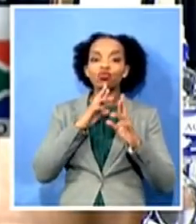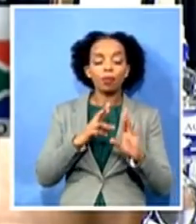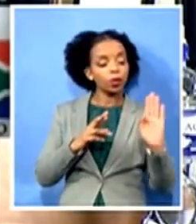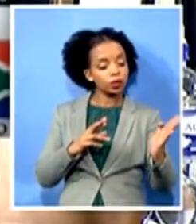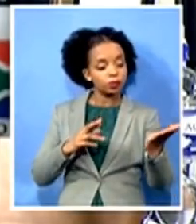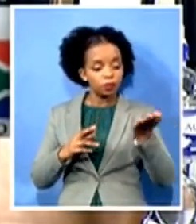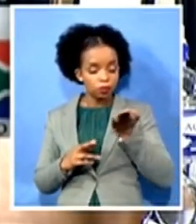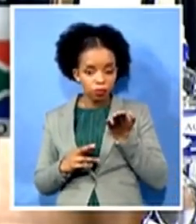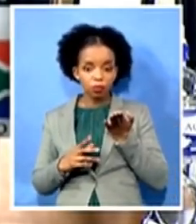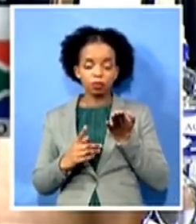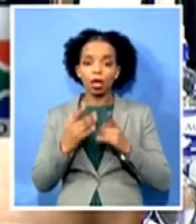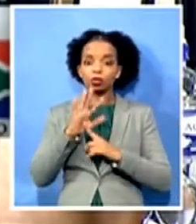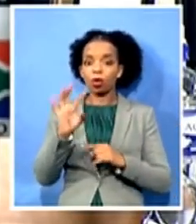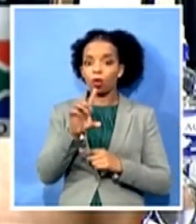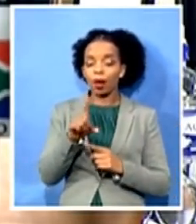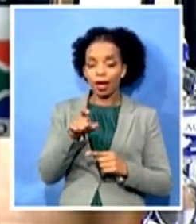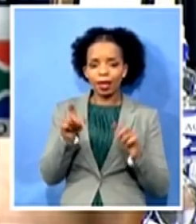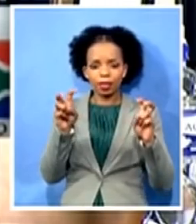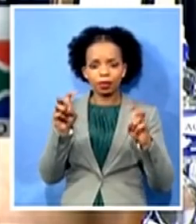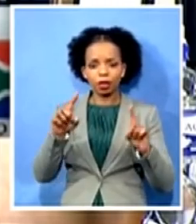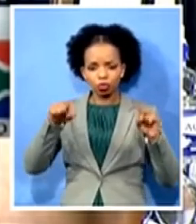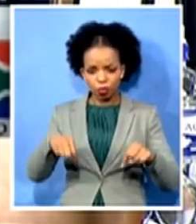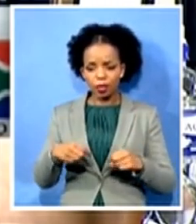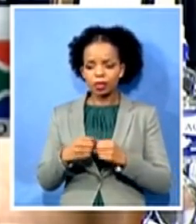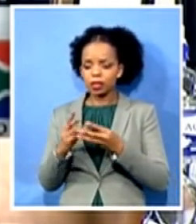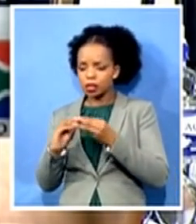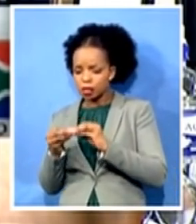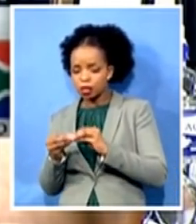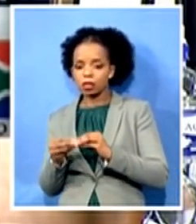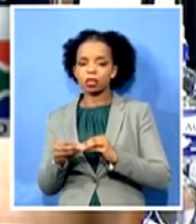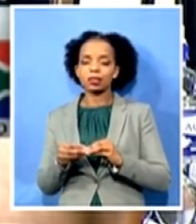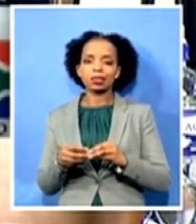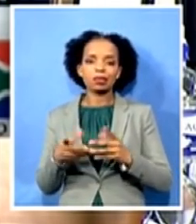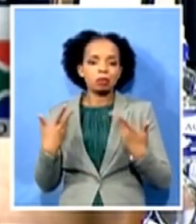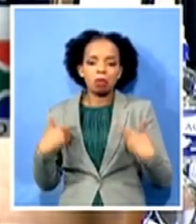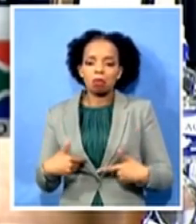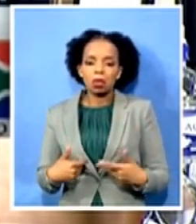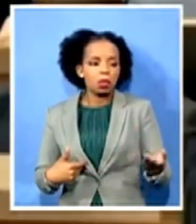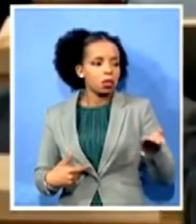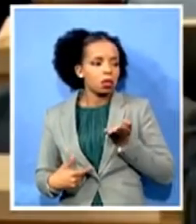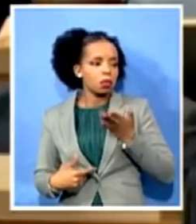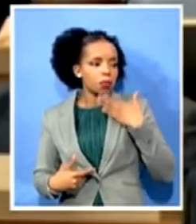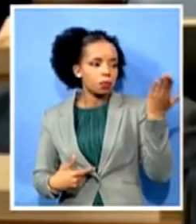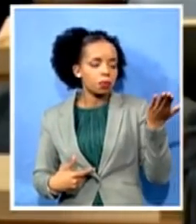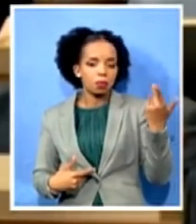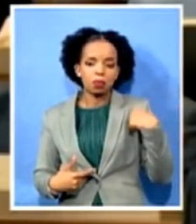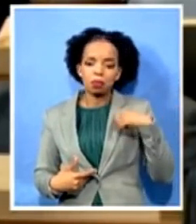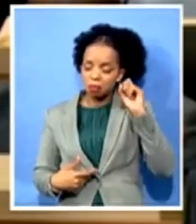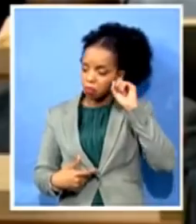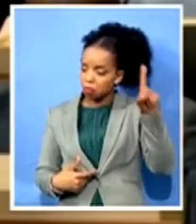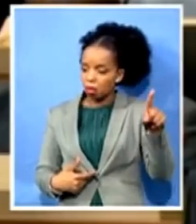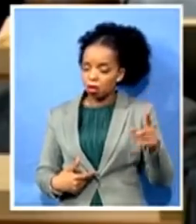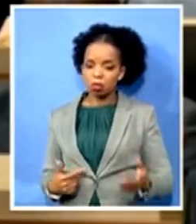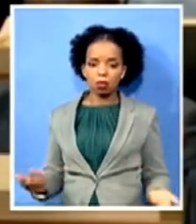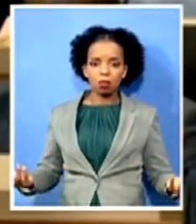then I ignore. No, I don't recall myself ignoring such a report, Chair. Well, had it been drawn to your